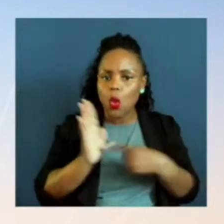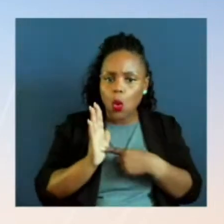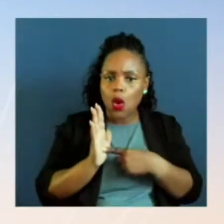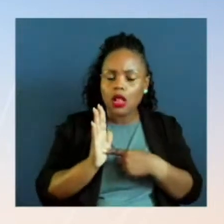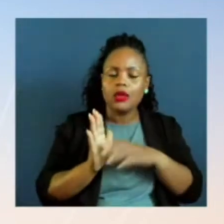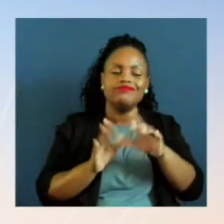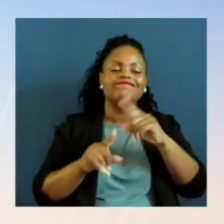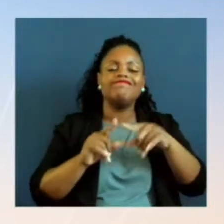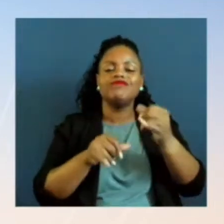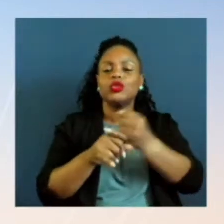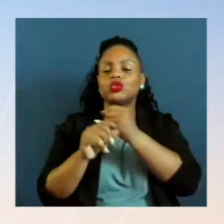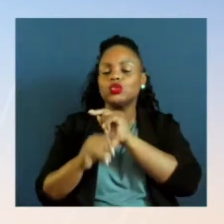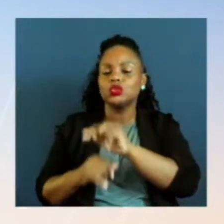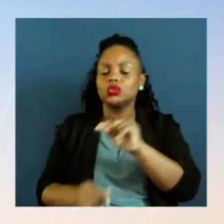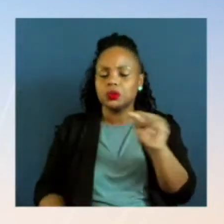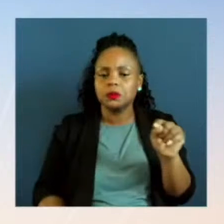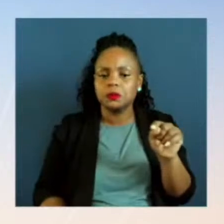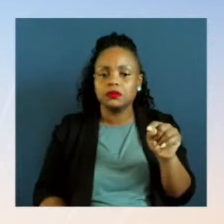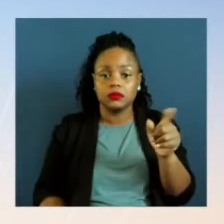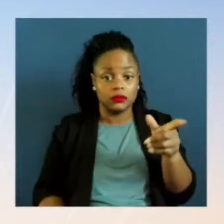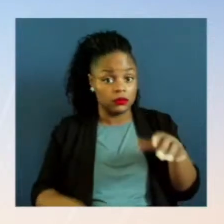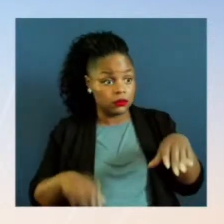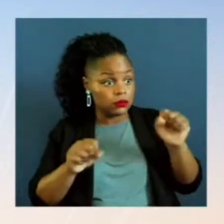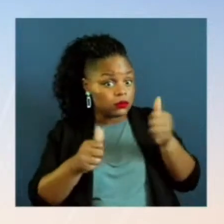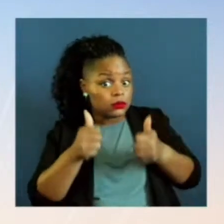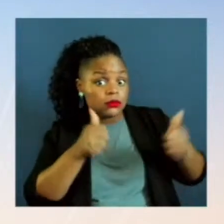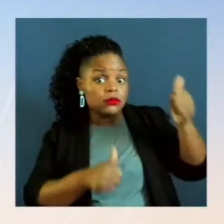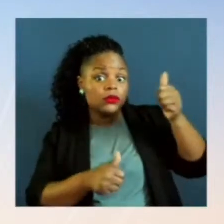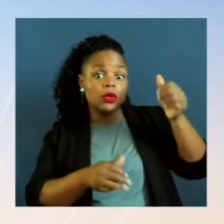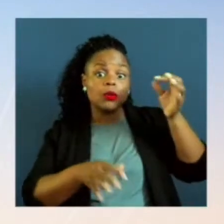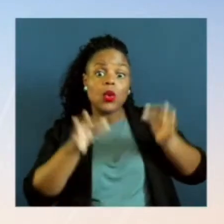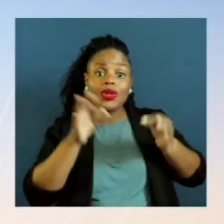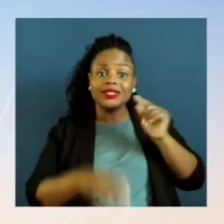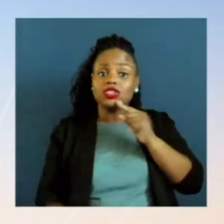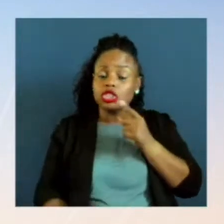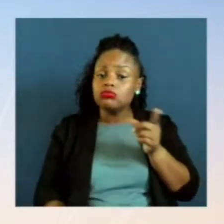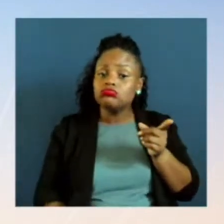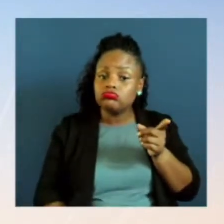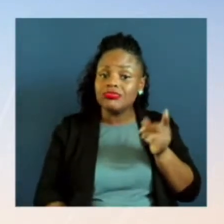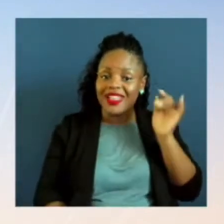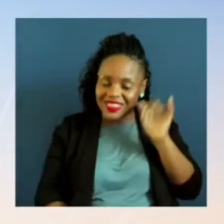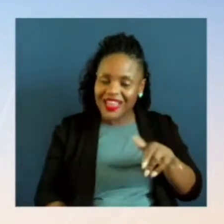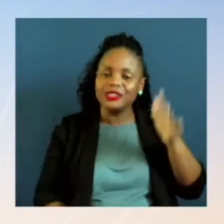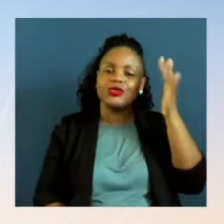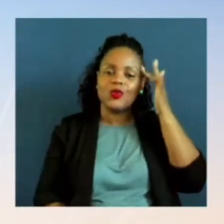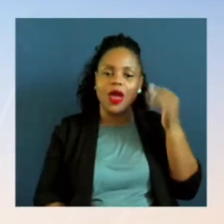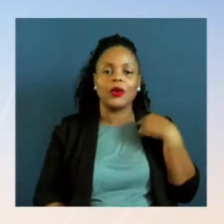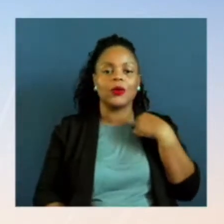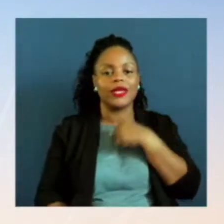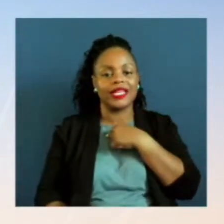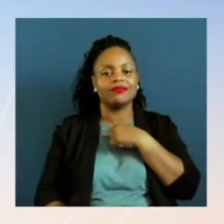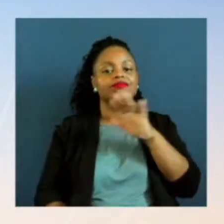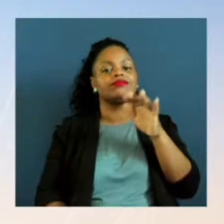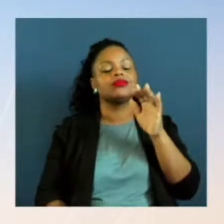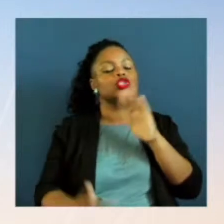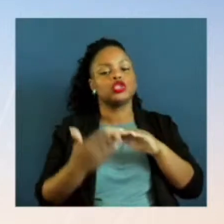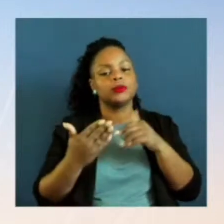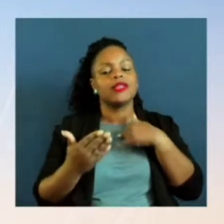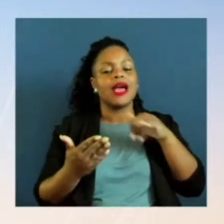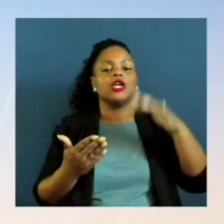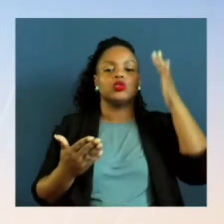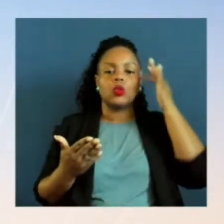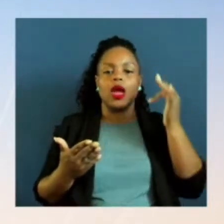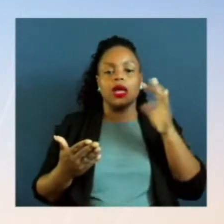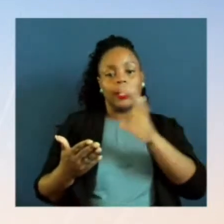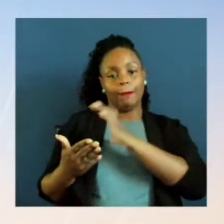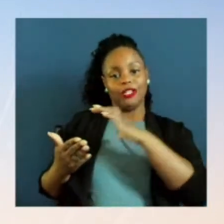quite seriously. That's one of the reasons why this court was put together and constructed in the way it was. I mean, this commission, I should say, was put together and constructed in